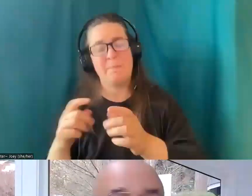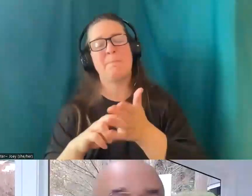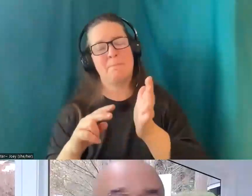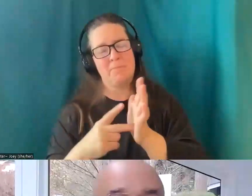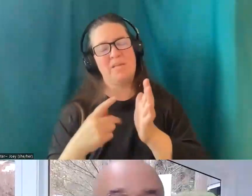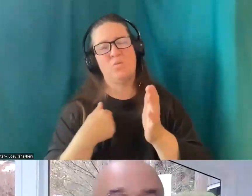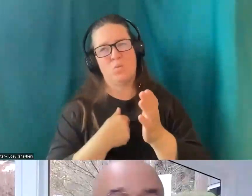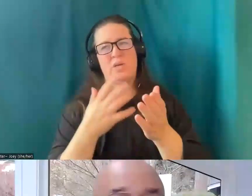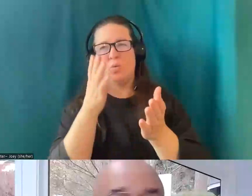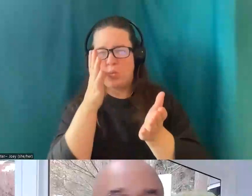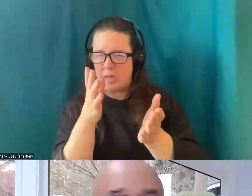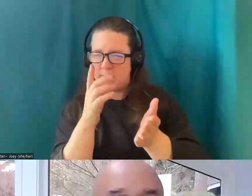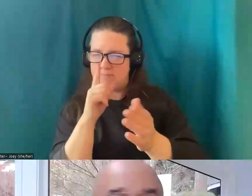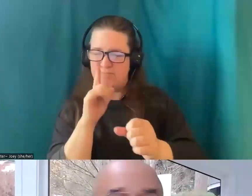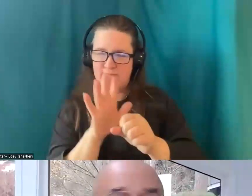state.